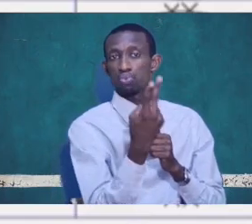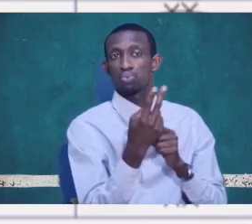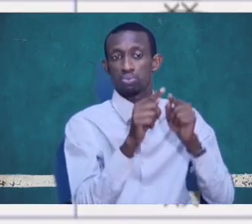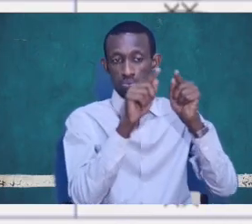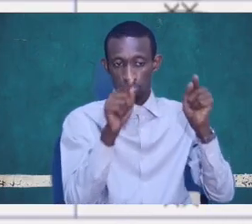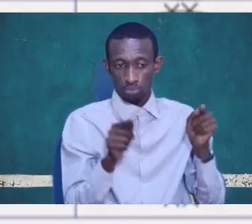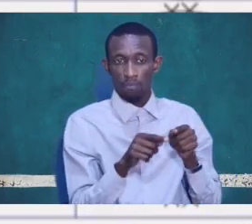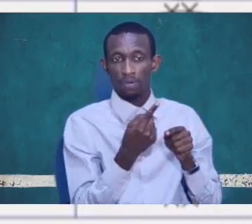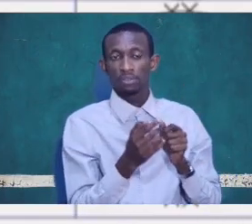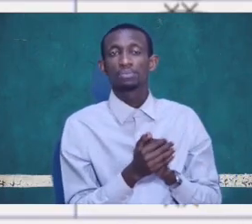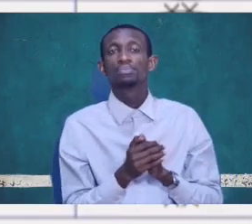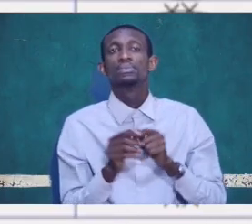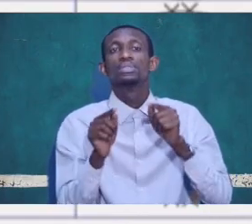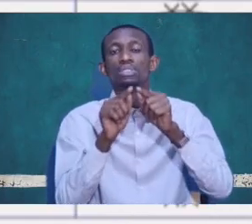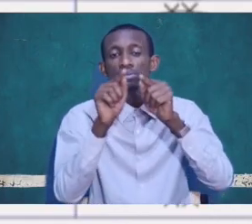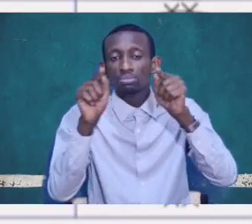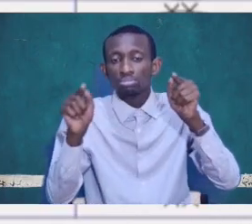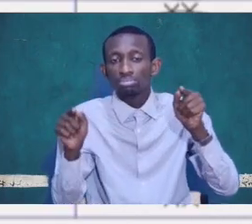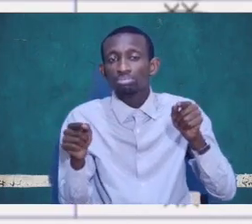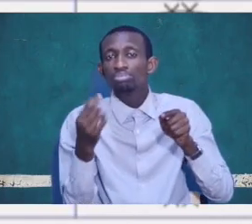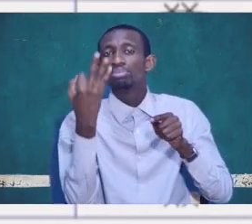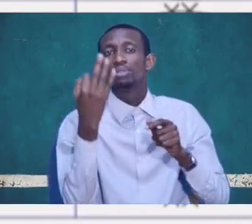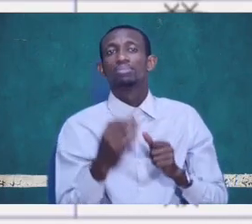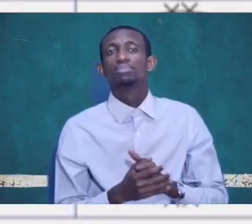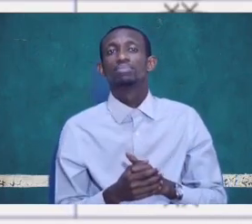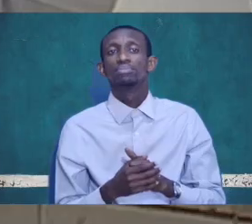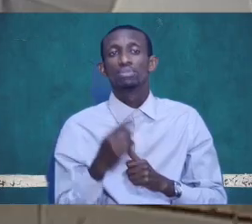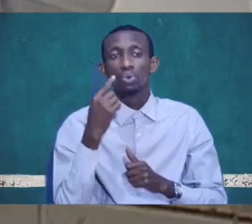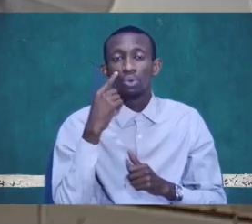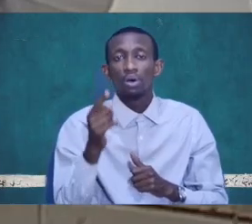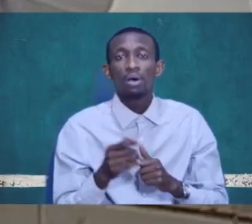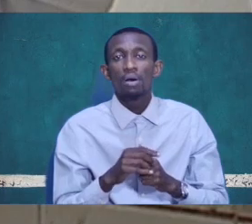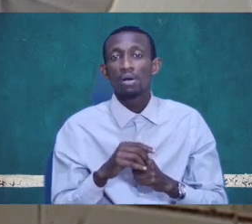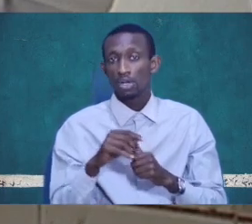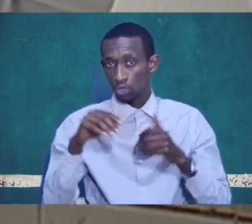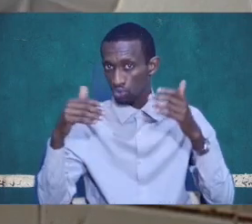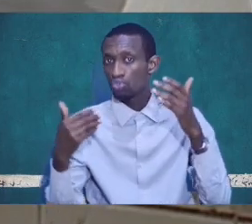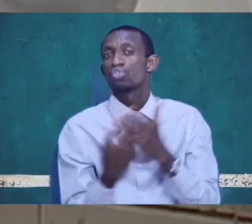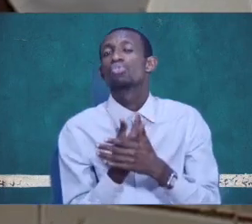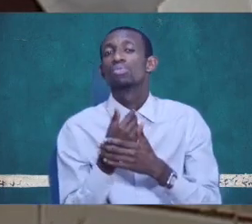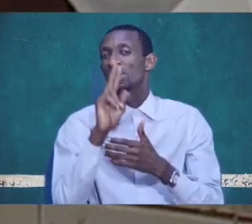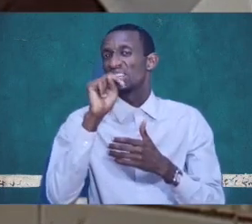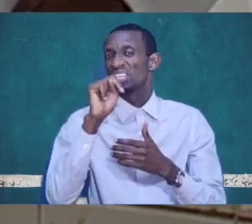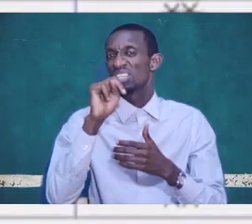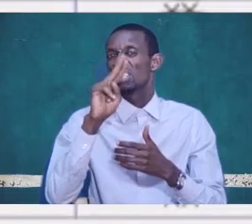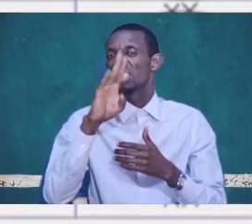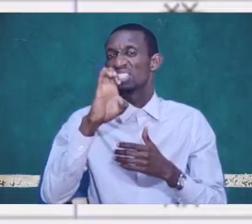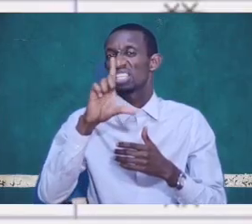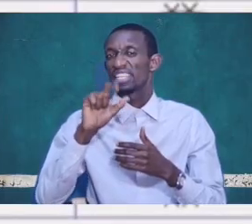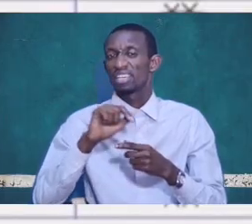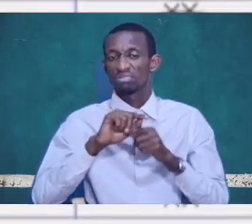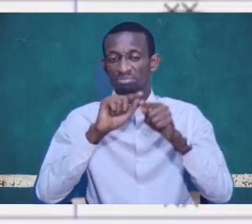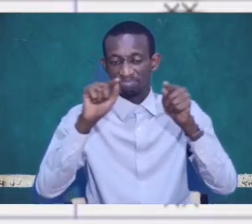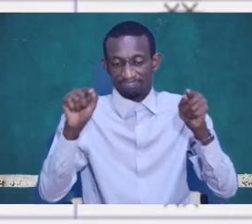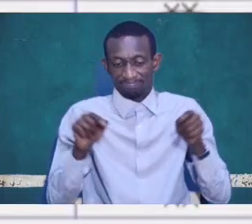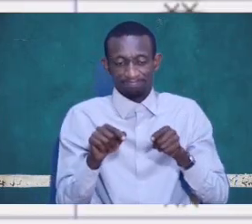shell. You can see that the nucleus is also represented by a circle.